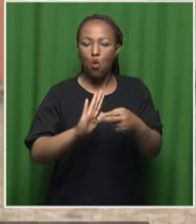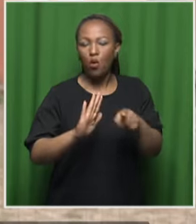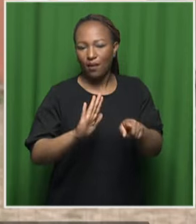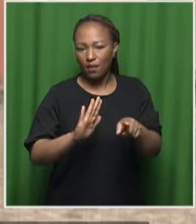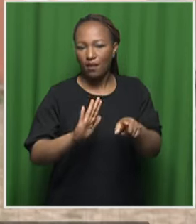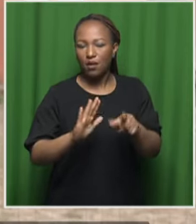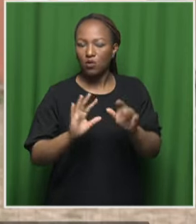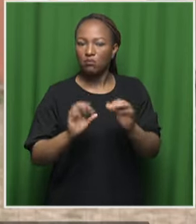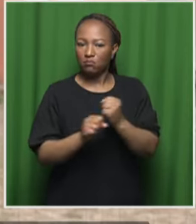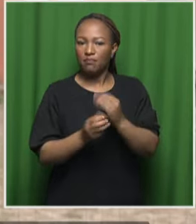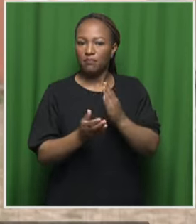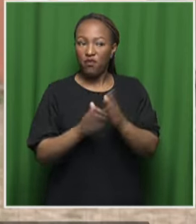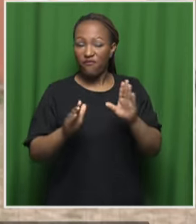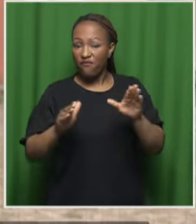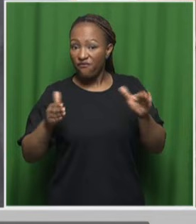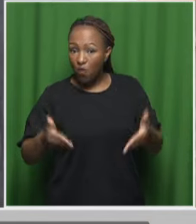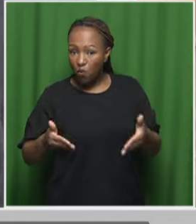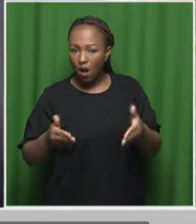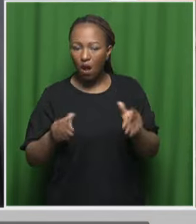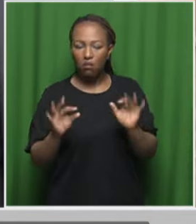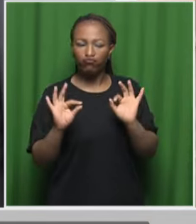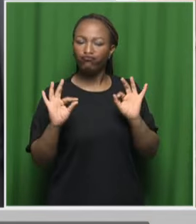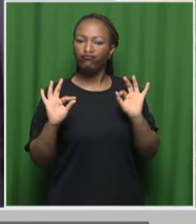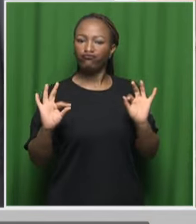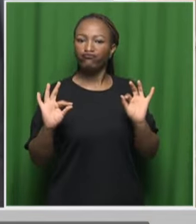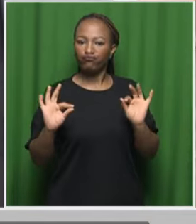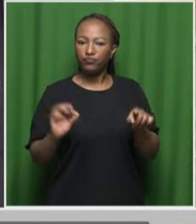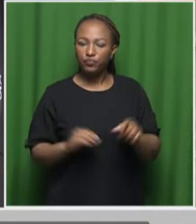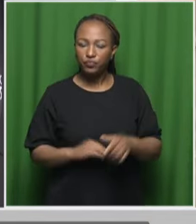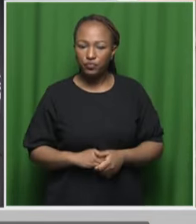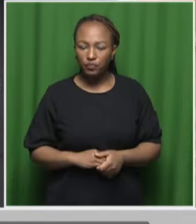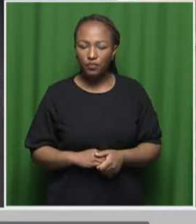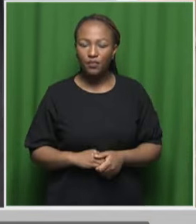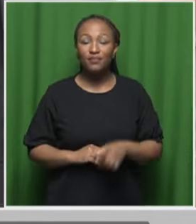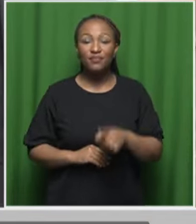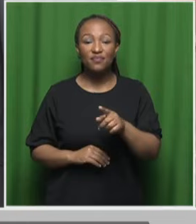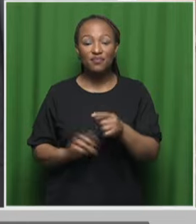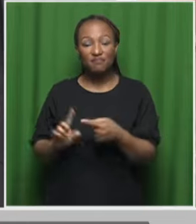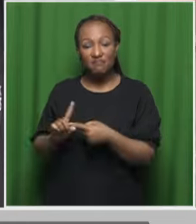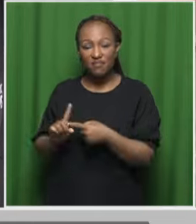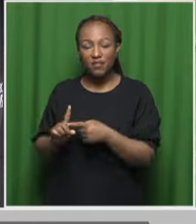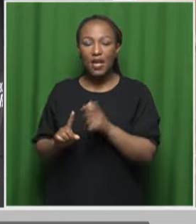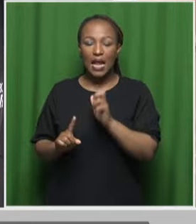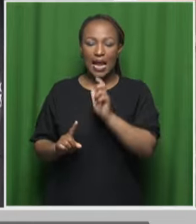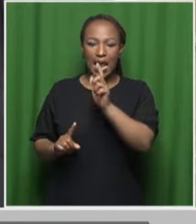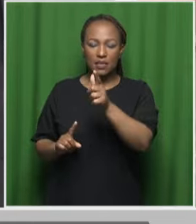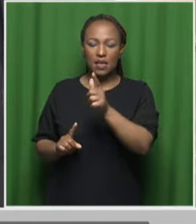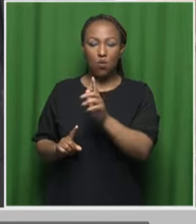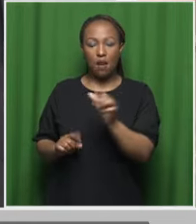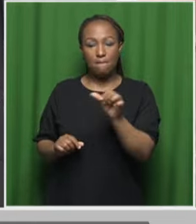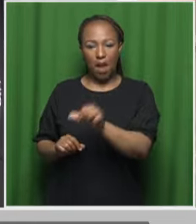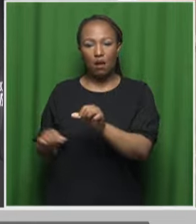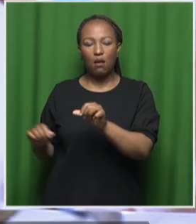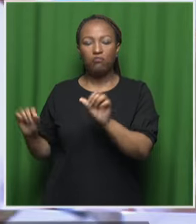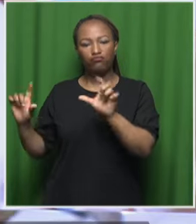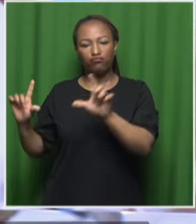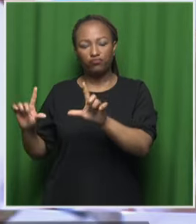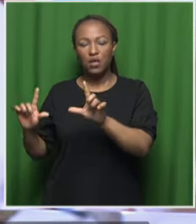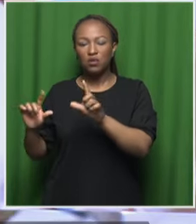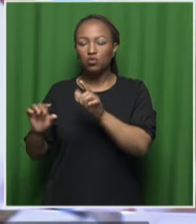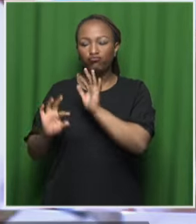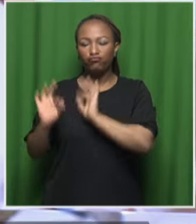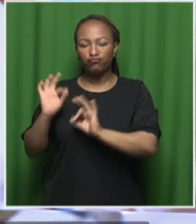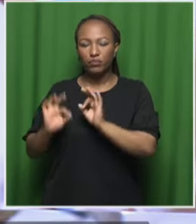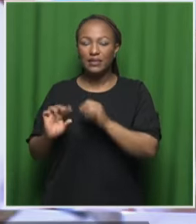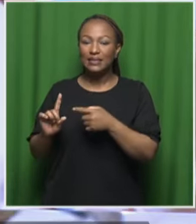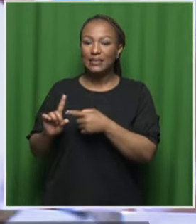decent funeral. All right, Nkululeko Nyembezi, I'm going to let you go for now, and we'll touch base with you a little later on for more developments. Nkululeko Nyembezi there in